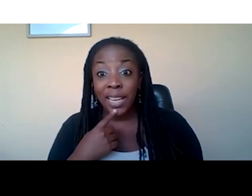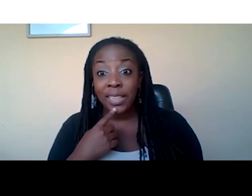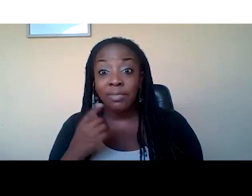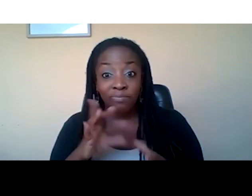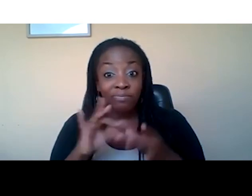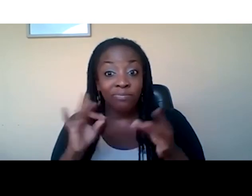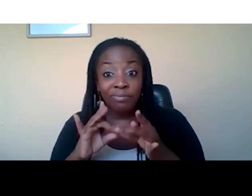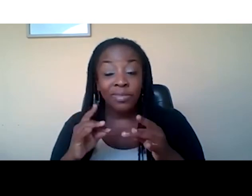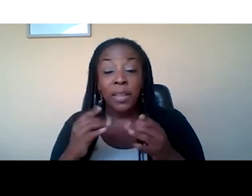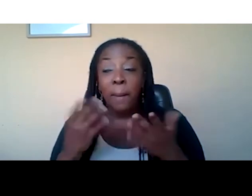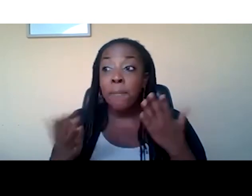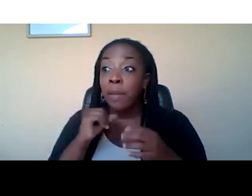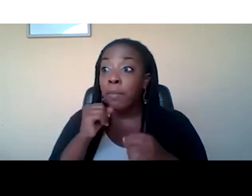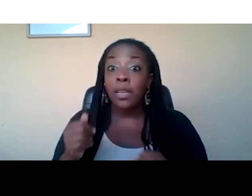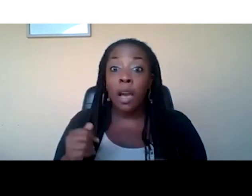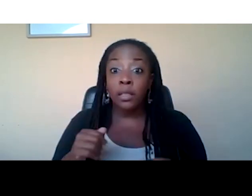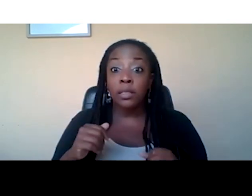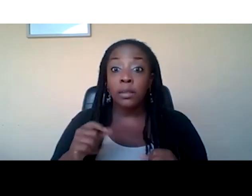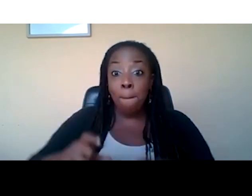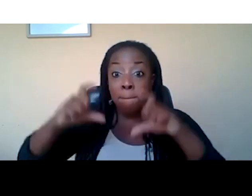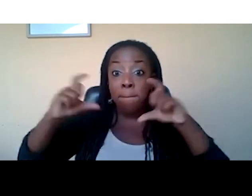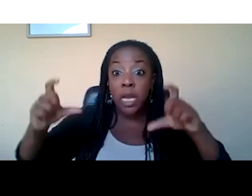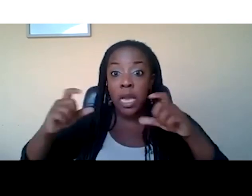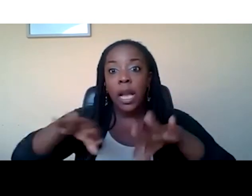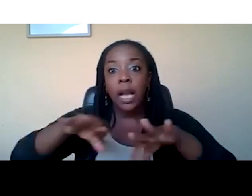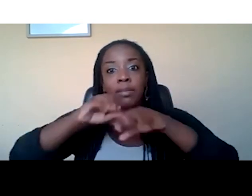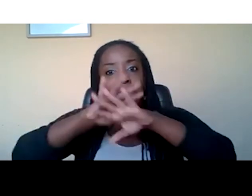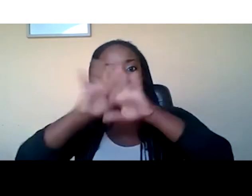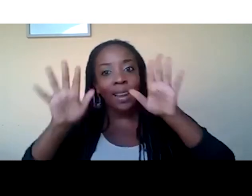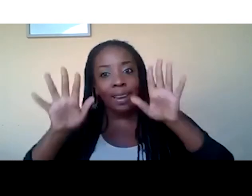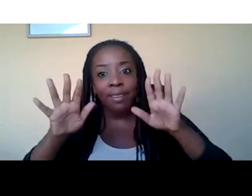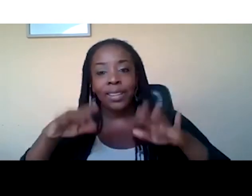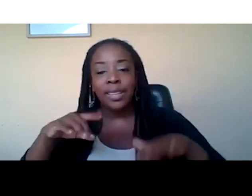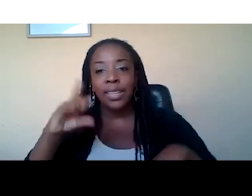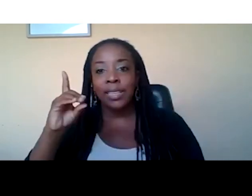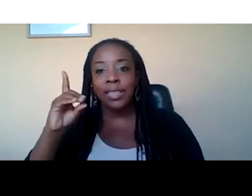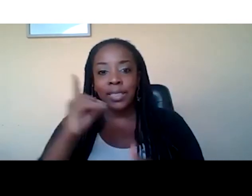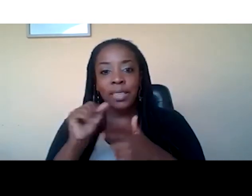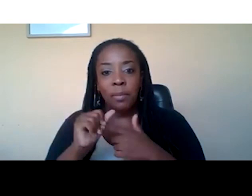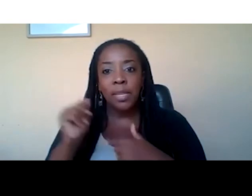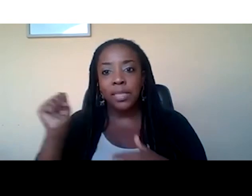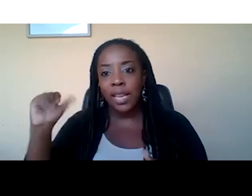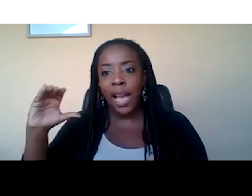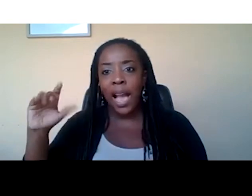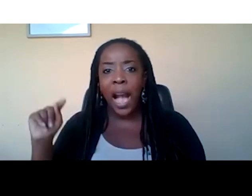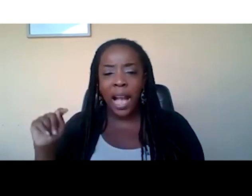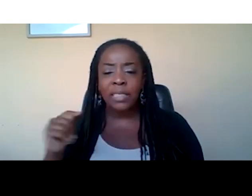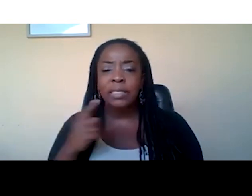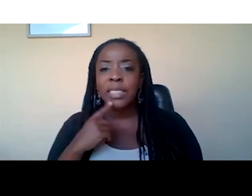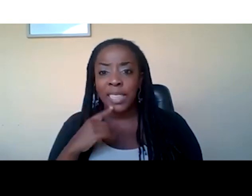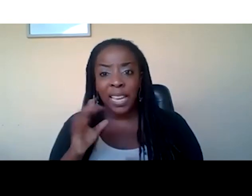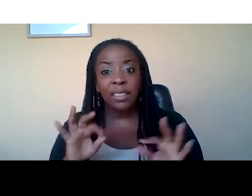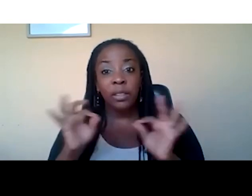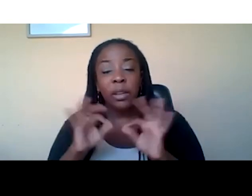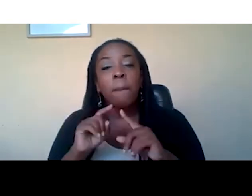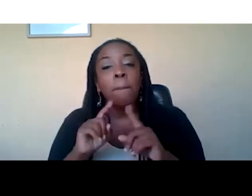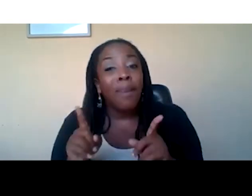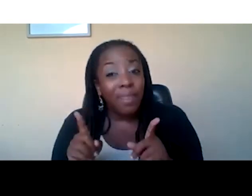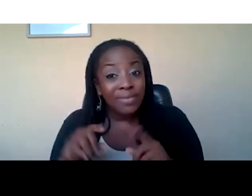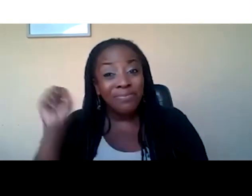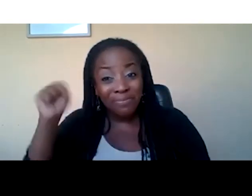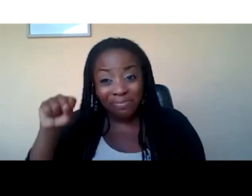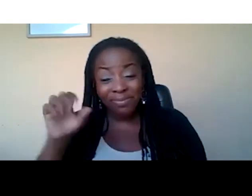clearly as defined in the Disabilities Act to say data collection is critical, but it is